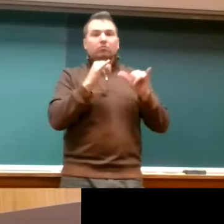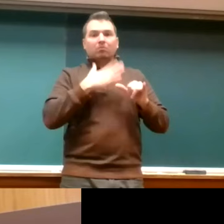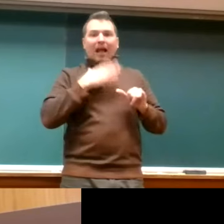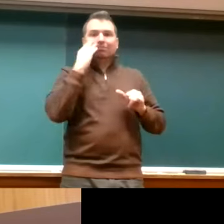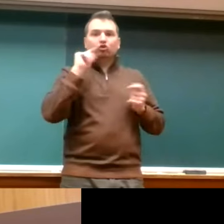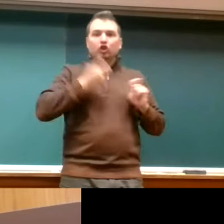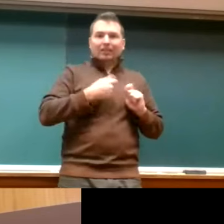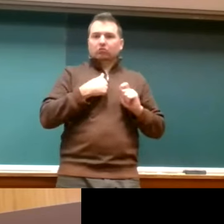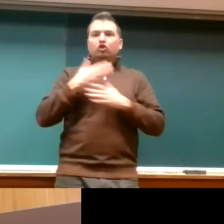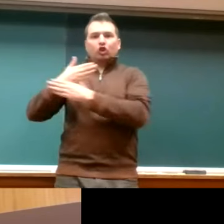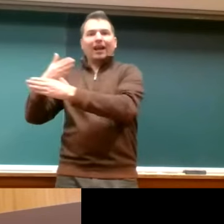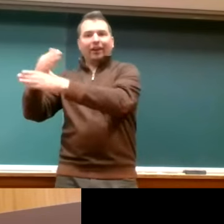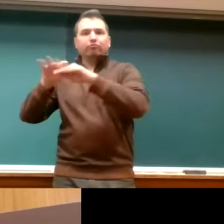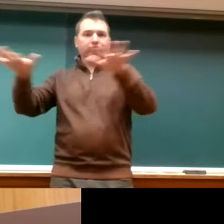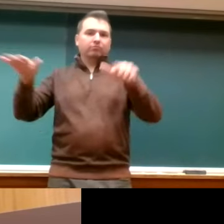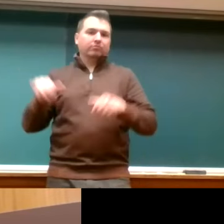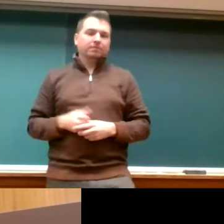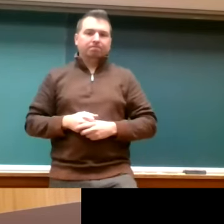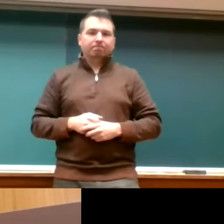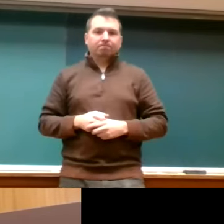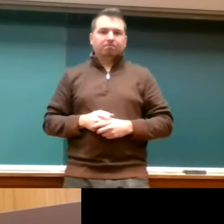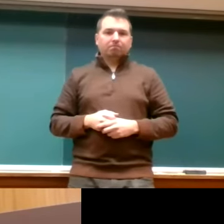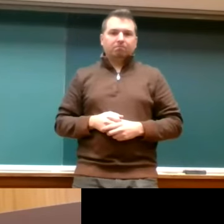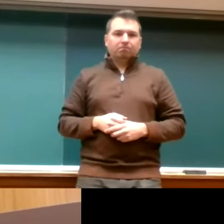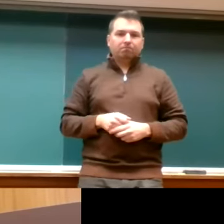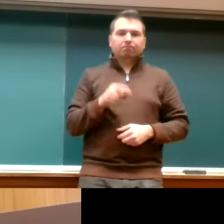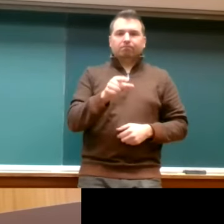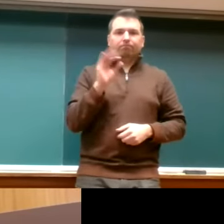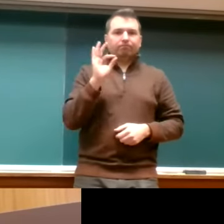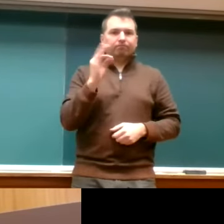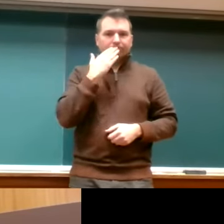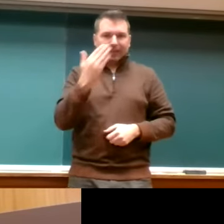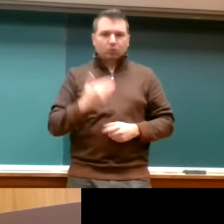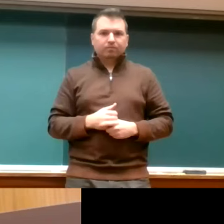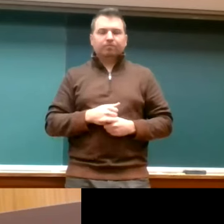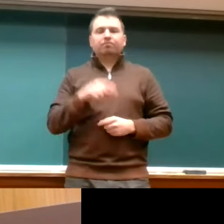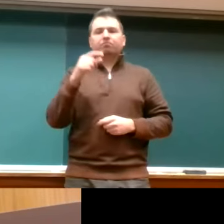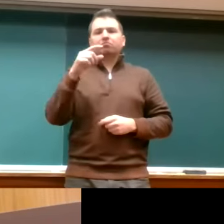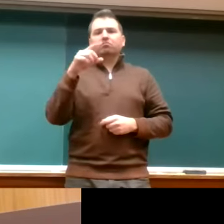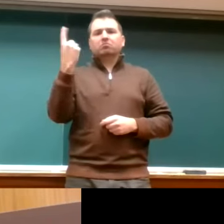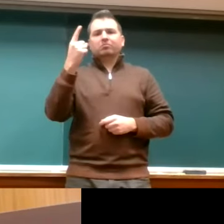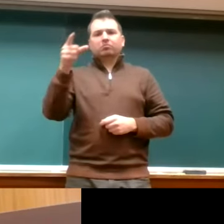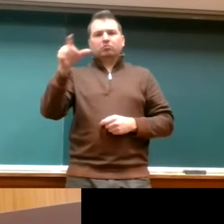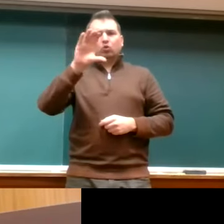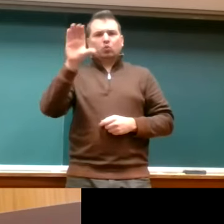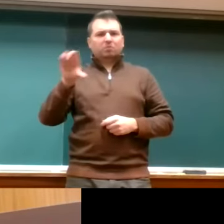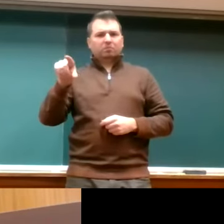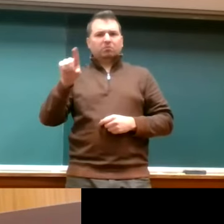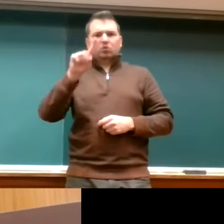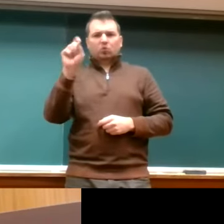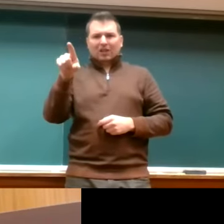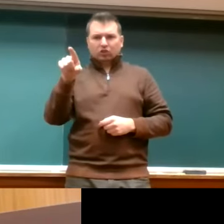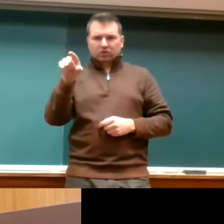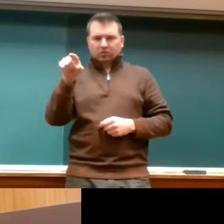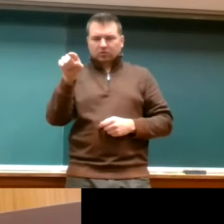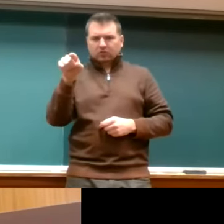Okay, thanks. So one of the questions from our virtual audience is, how do you screen people